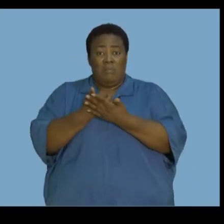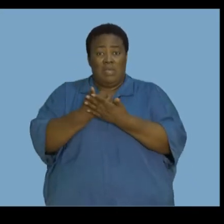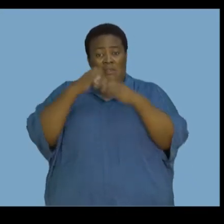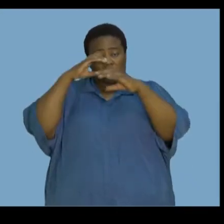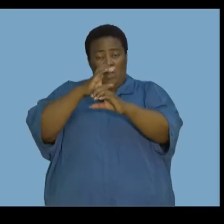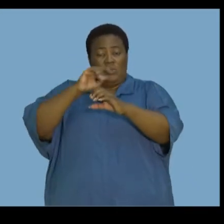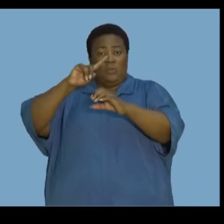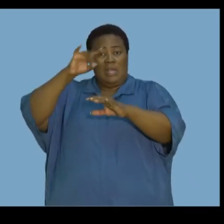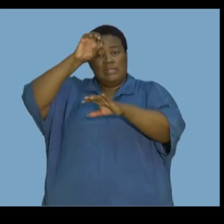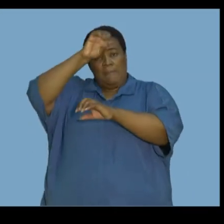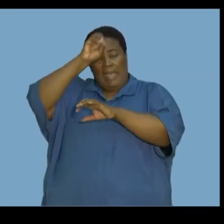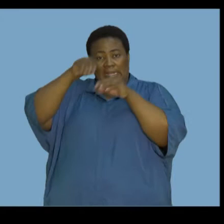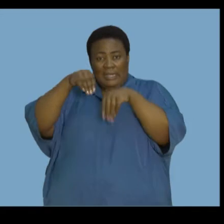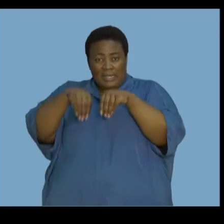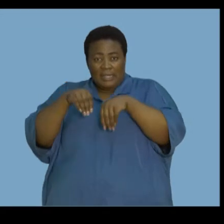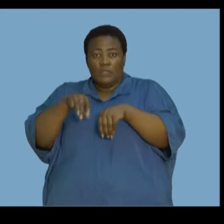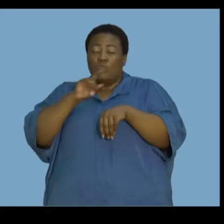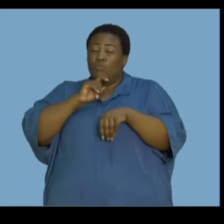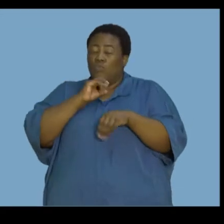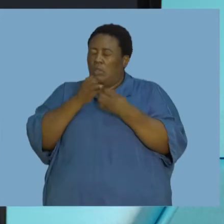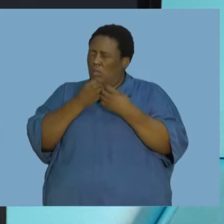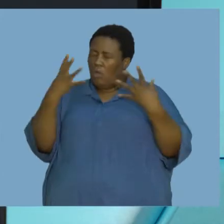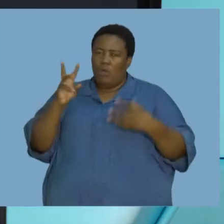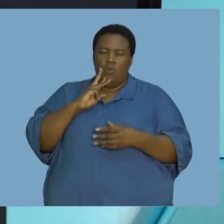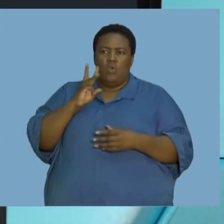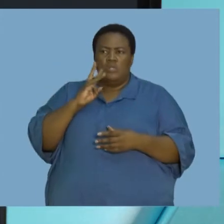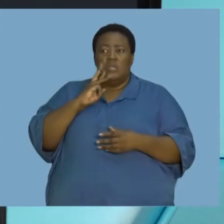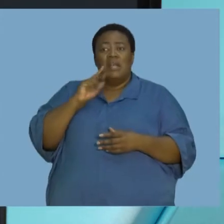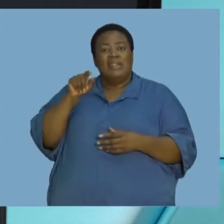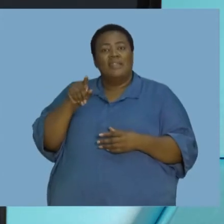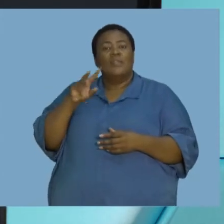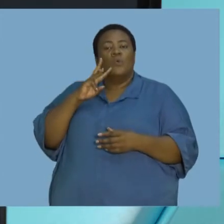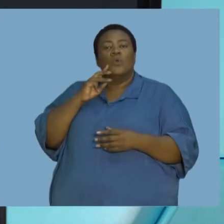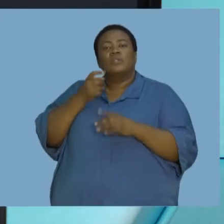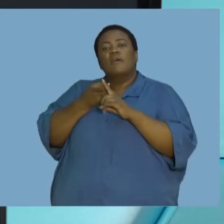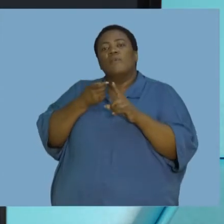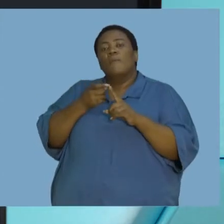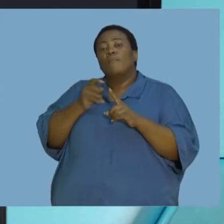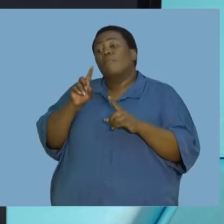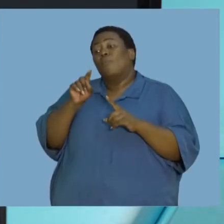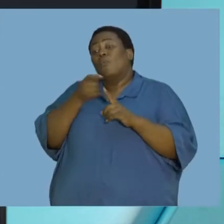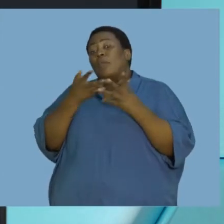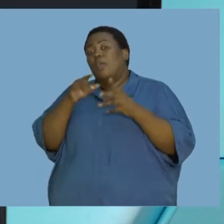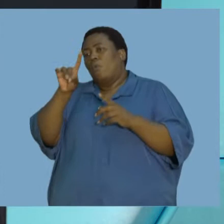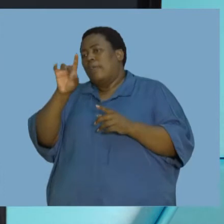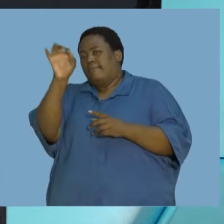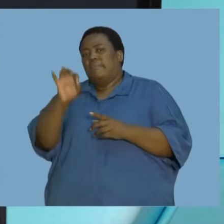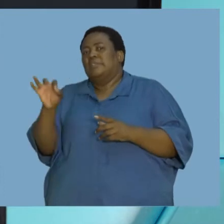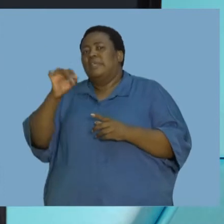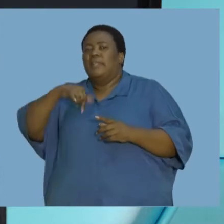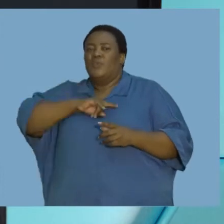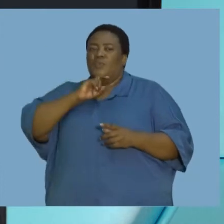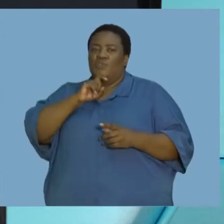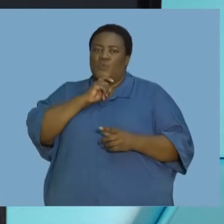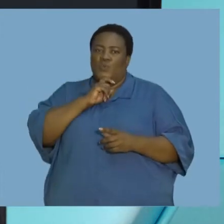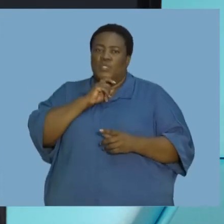lots of industry. Lots of mines use a huge amount of water, and that water comes from the availability of the 1% that we're actually